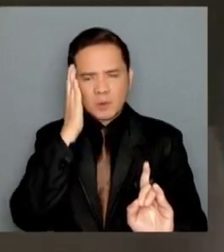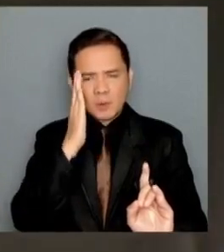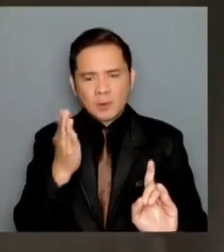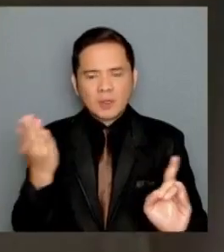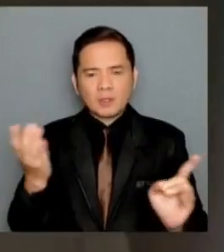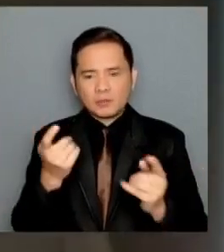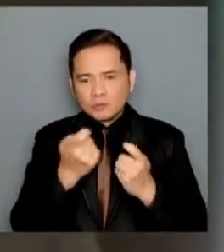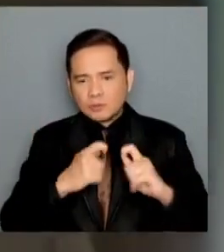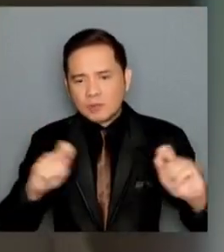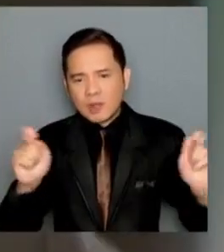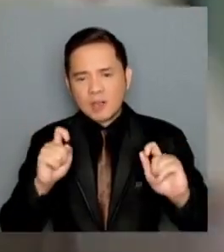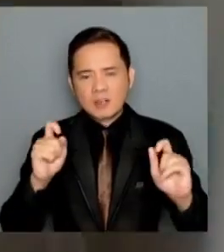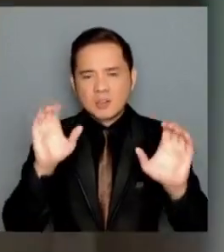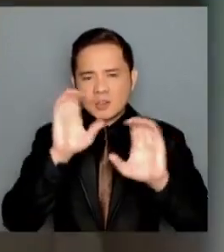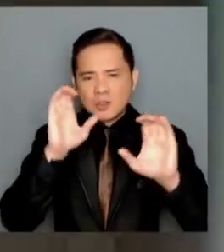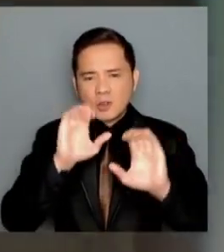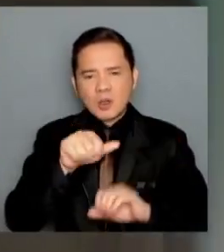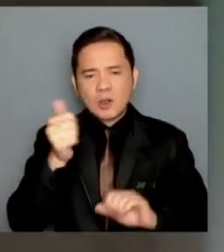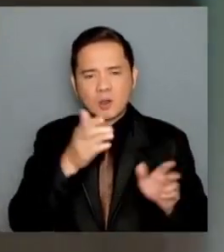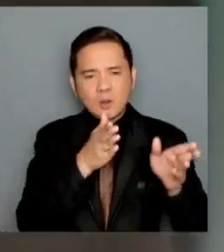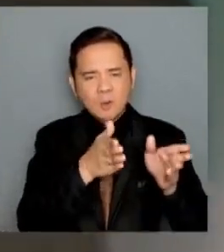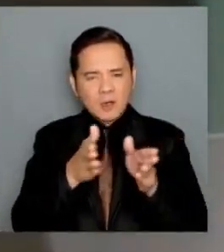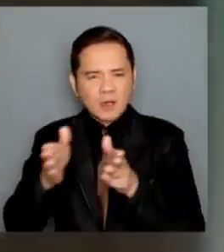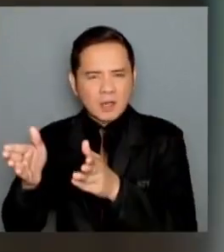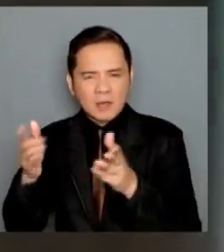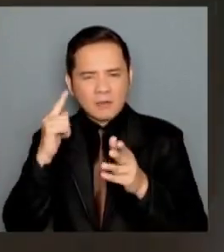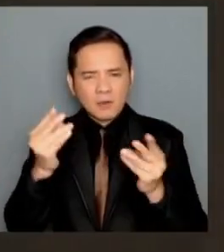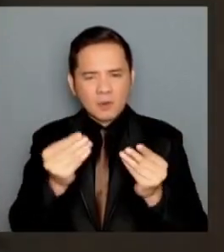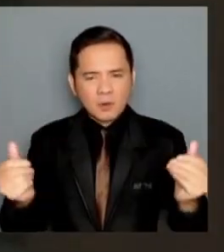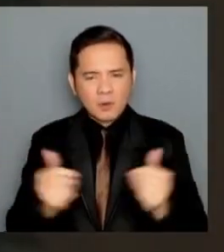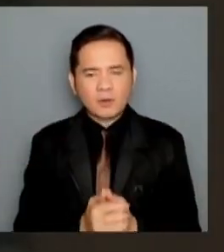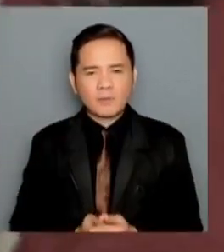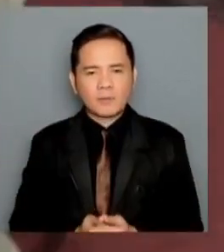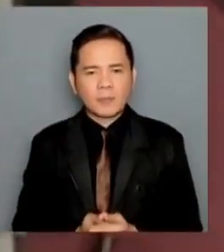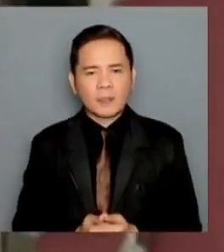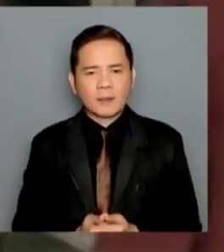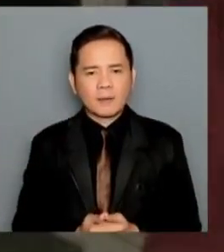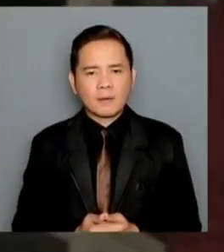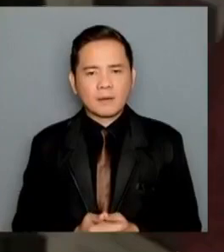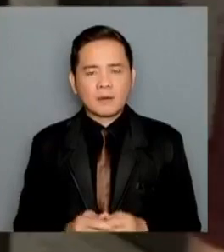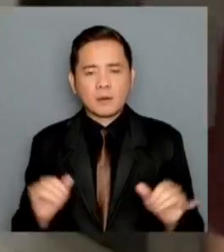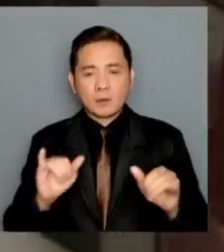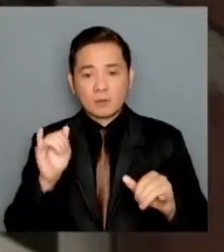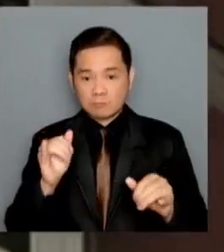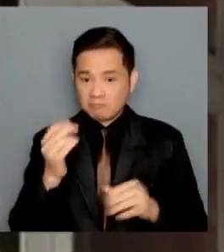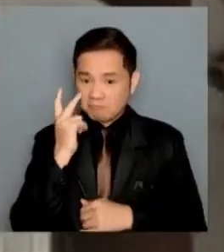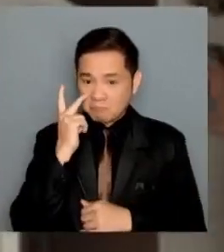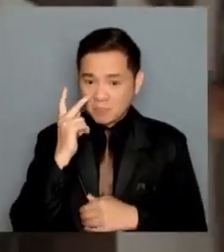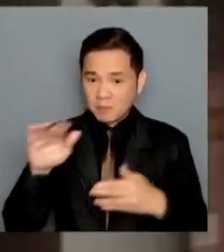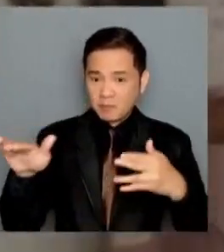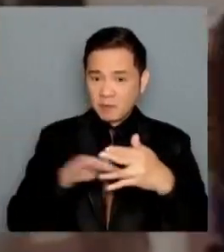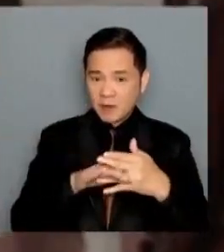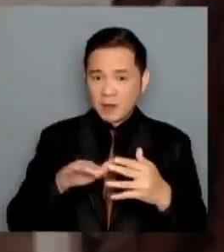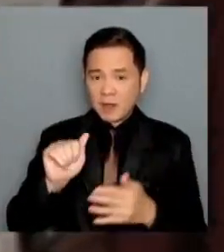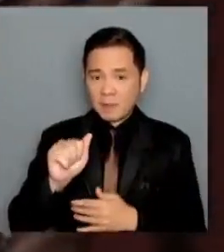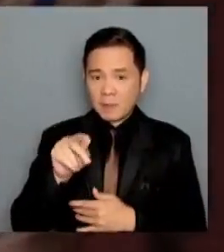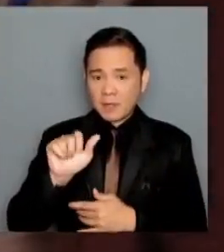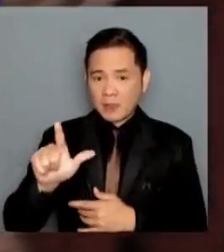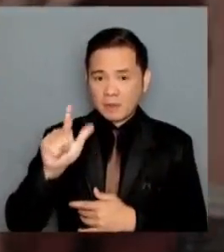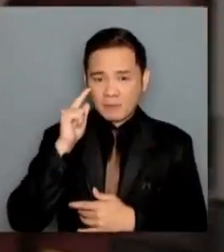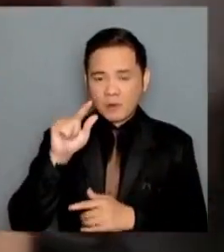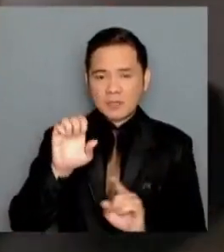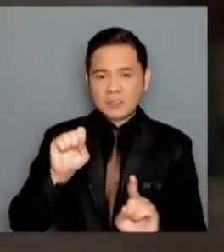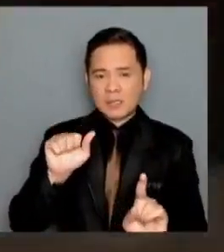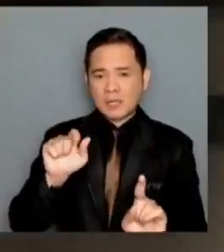remedies. Genuino refused to respond to our query after the promulgation if he will be filing an appeal before the Sandigan Bayan. Also